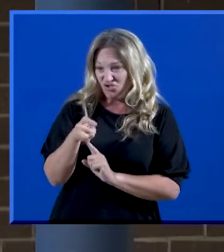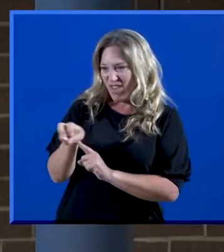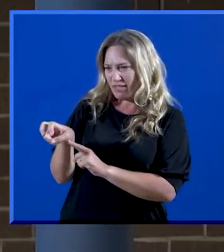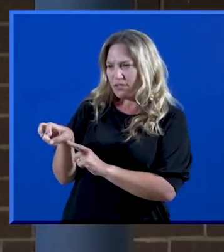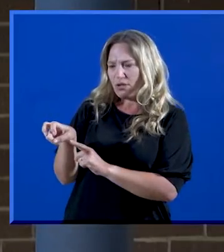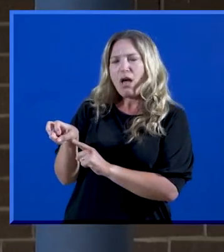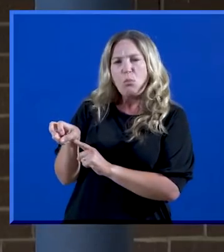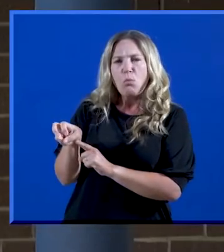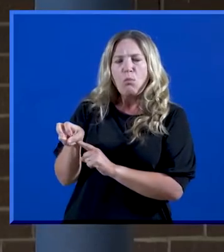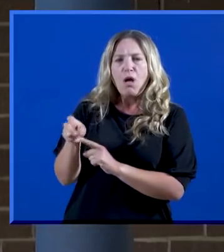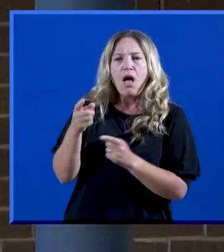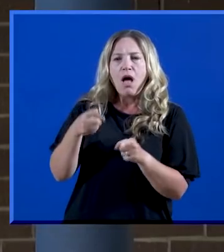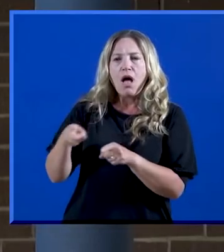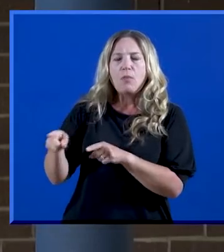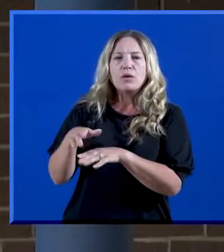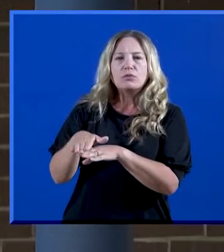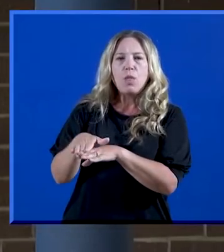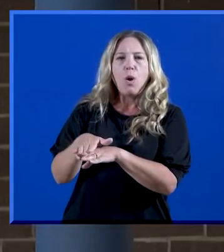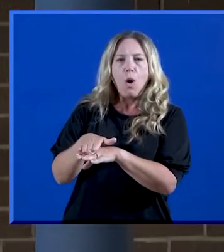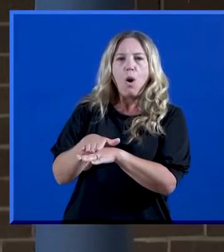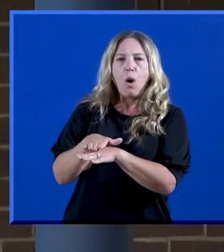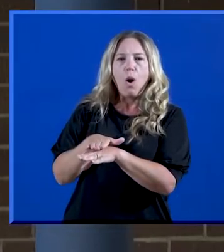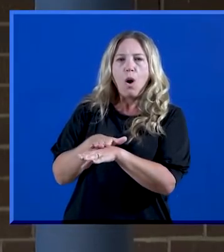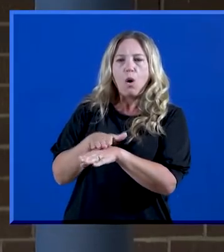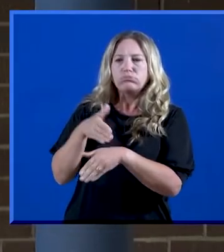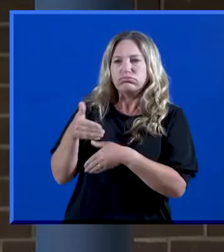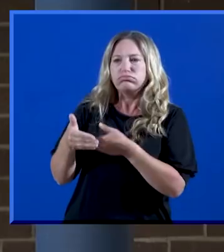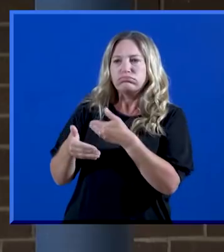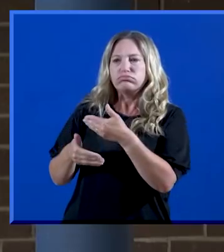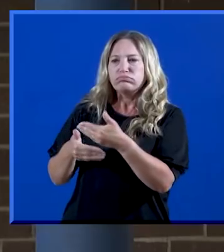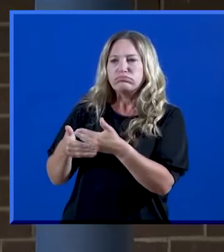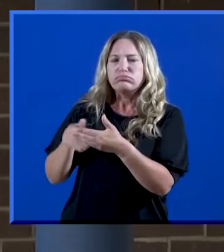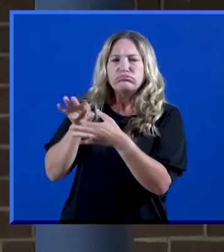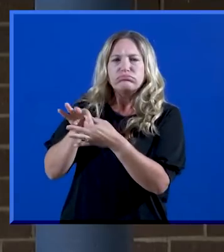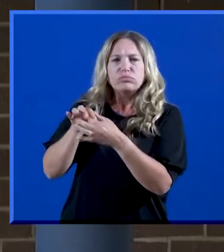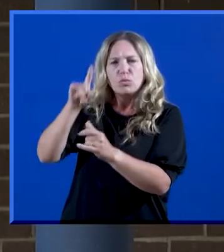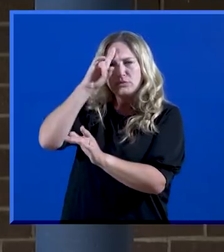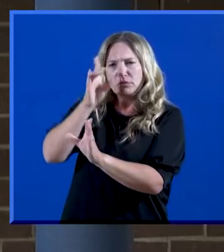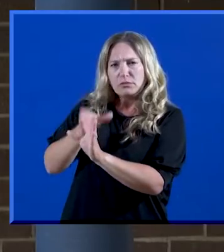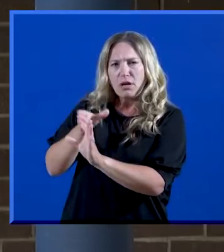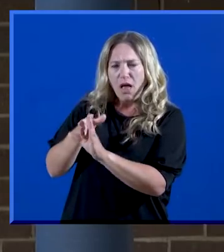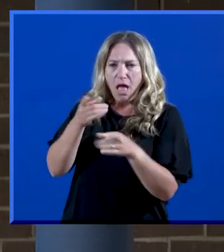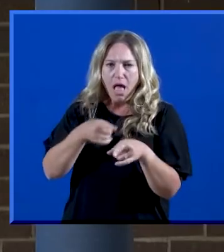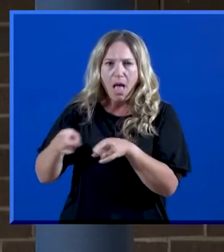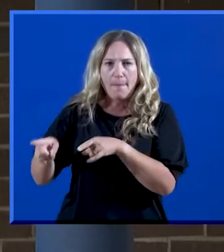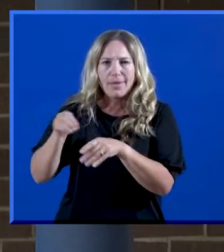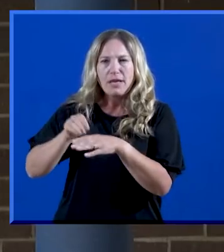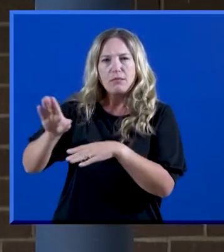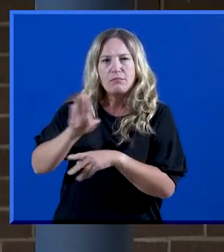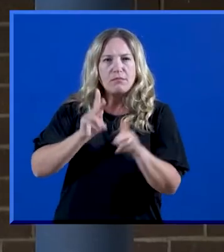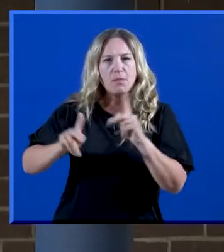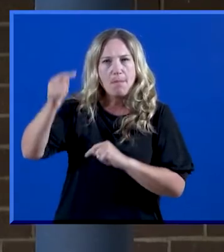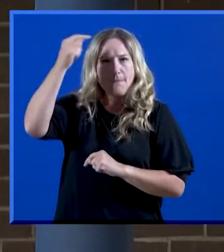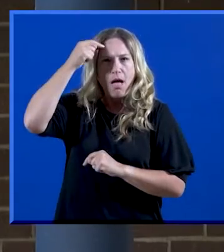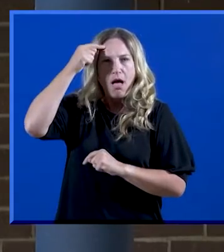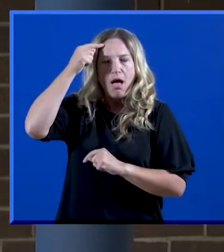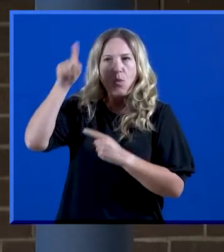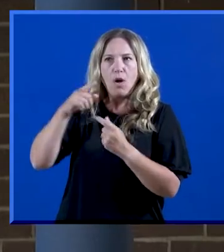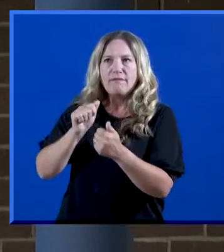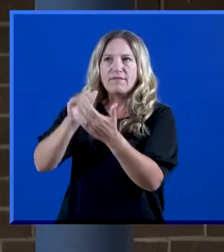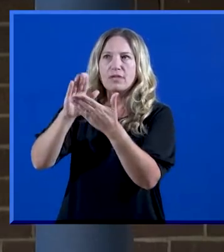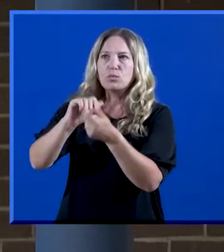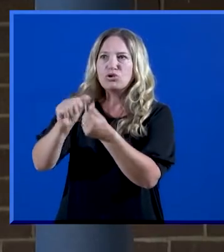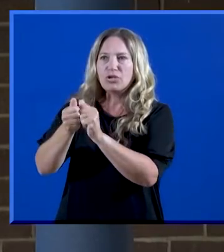Transitions, on the other hand, happen slowly. They're psychological and they happen inside people's minds when they're presented with